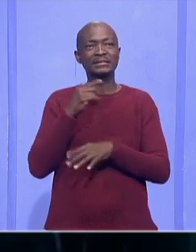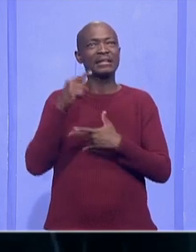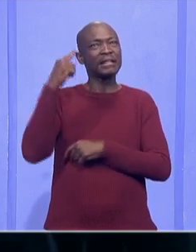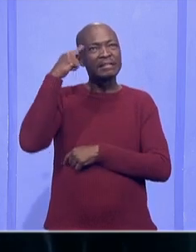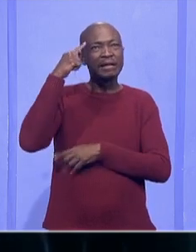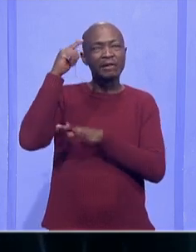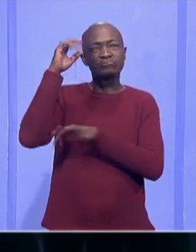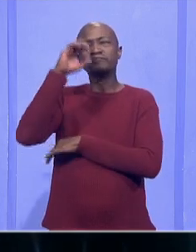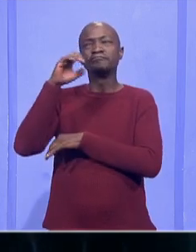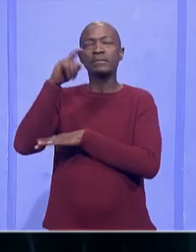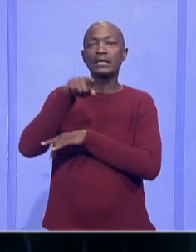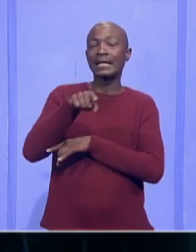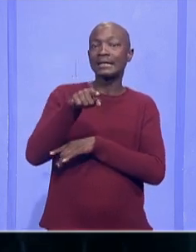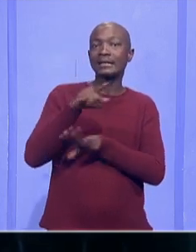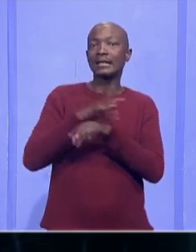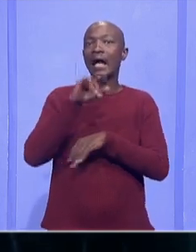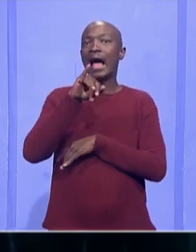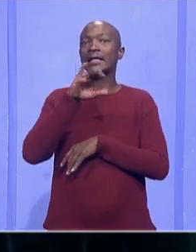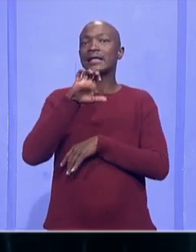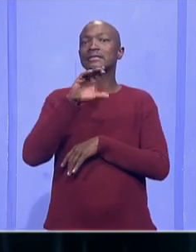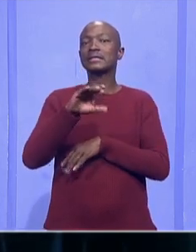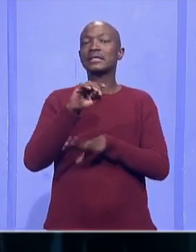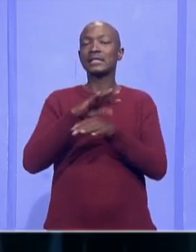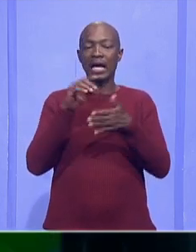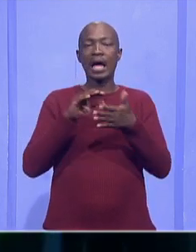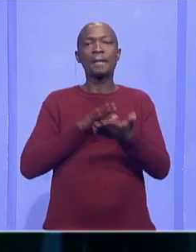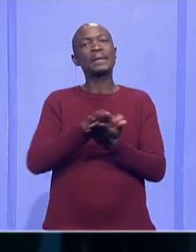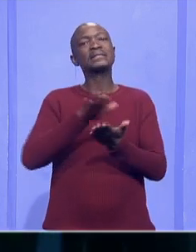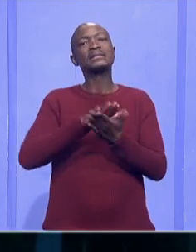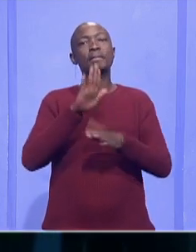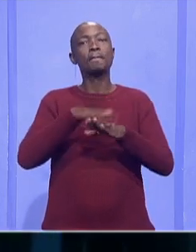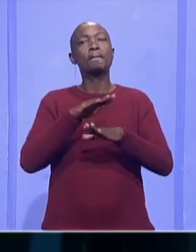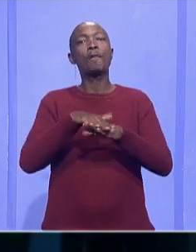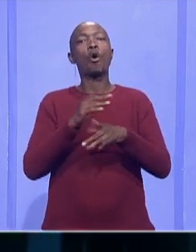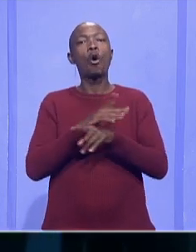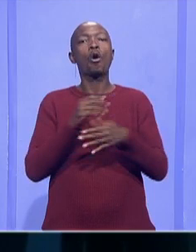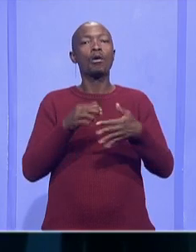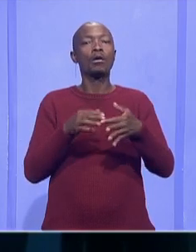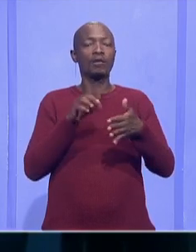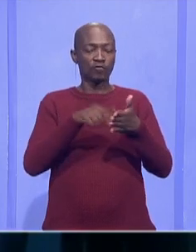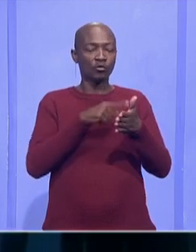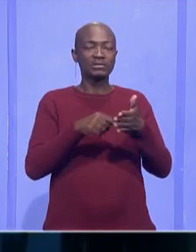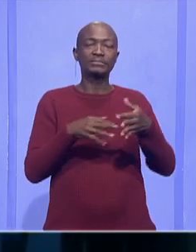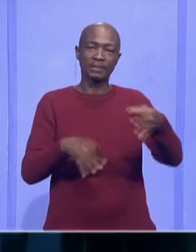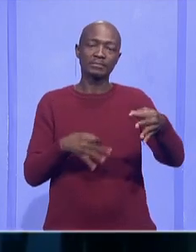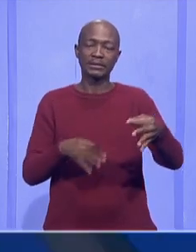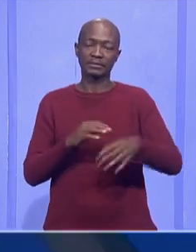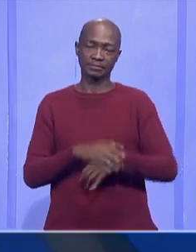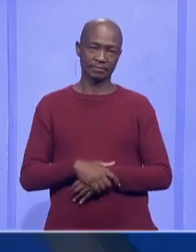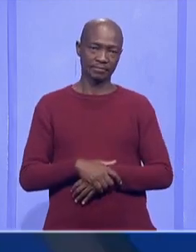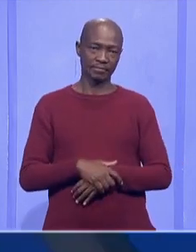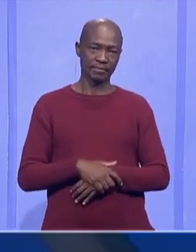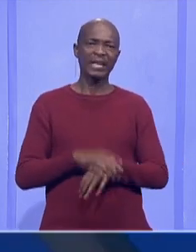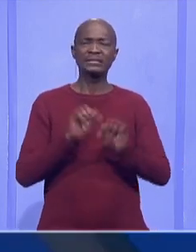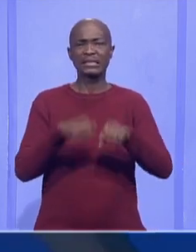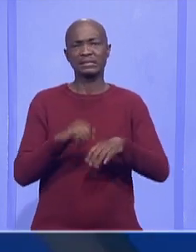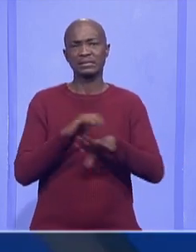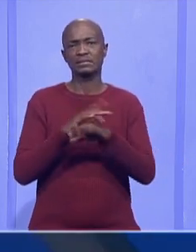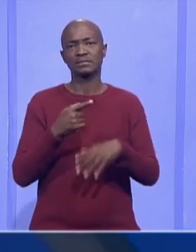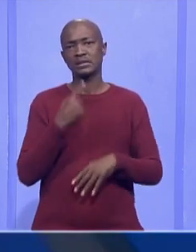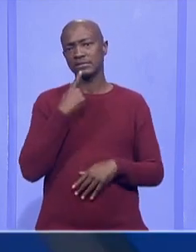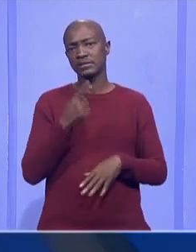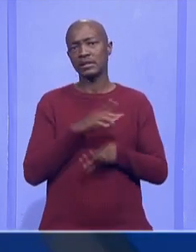more ballot papers than there are voters, but you've explained to us that that's completely normal. Absolutely. As I've indicated, you never really know